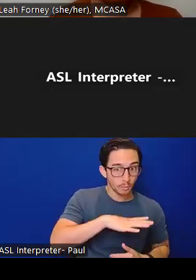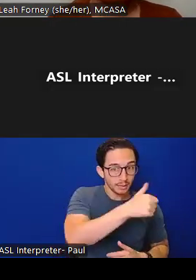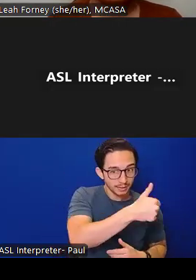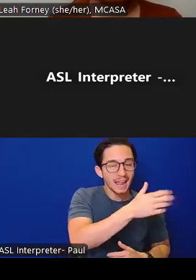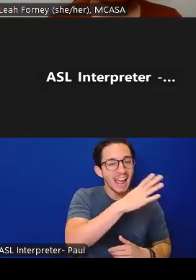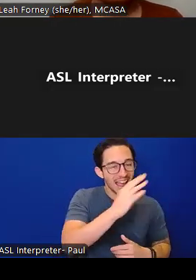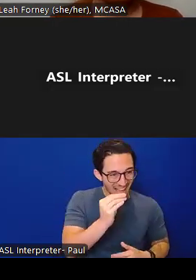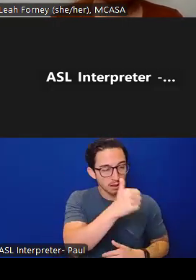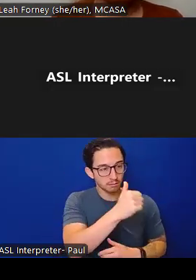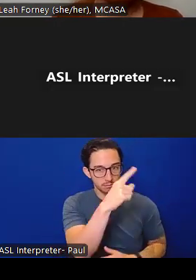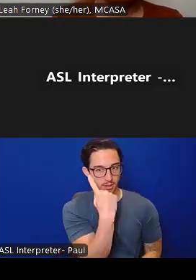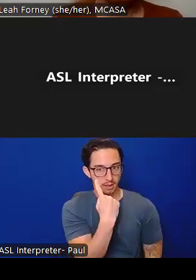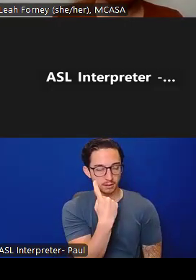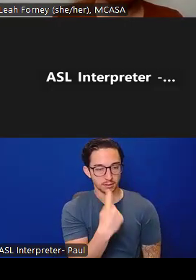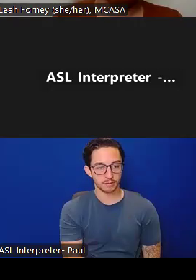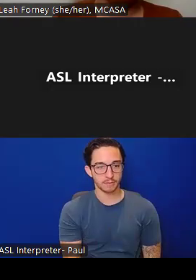Black.